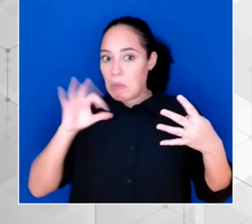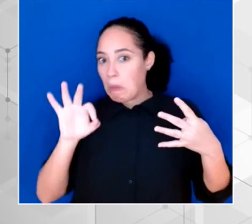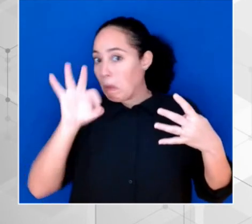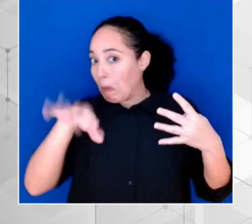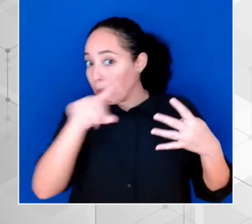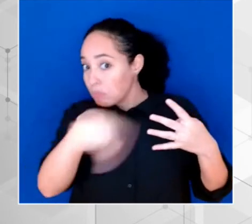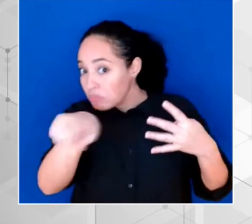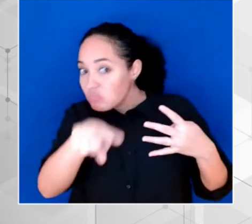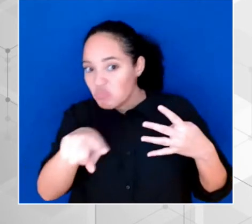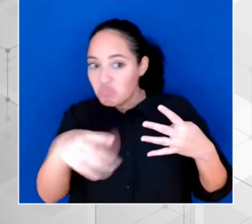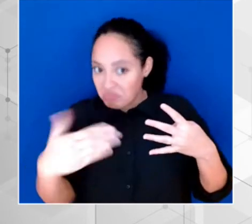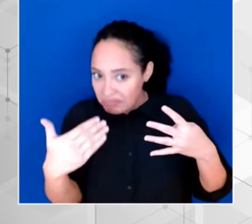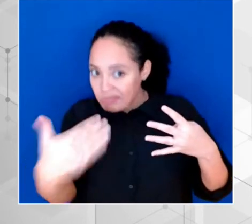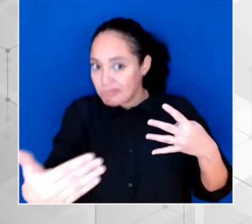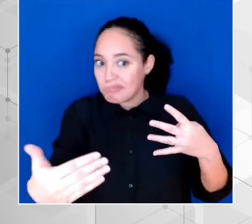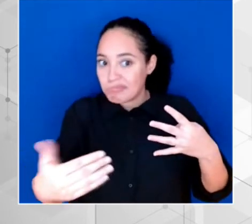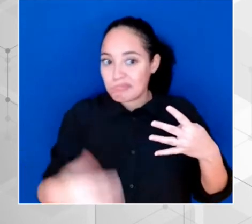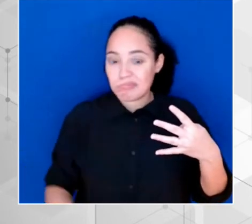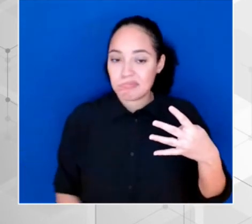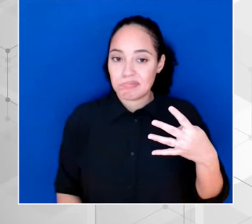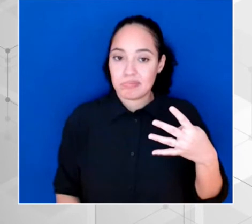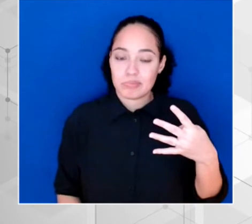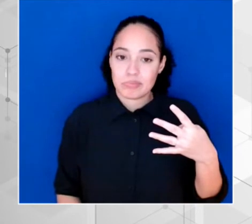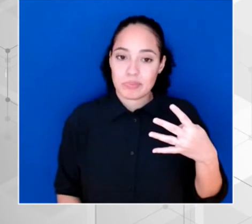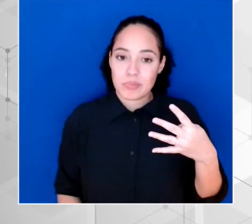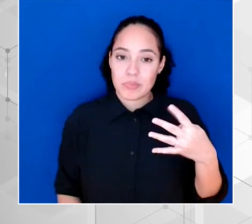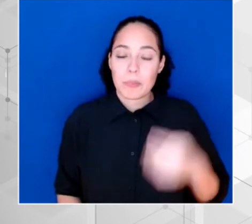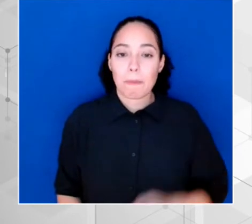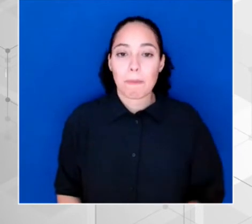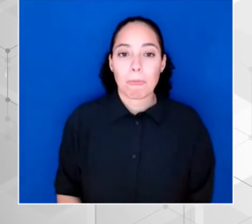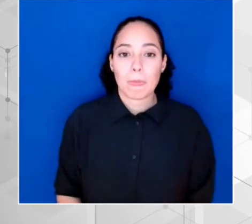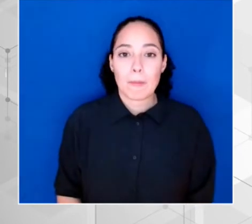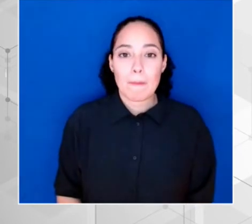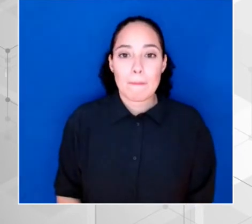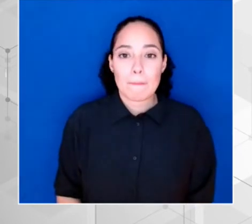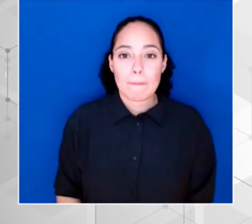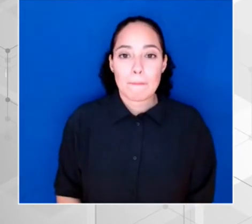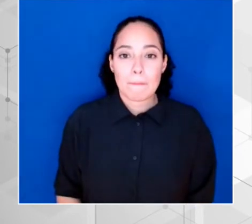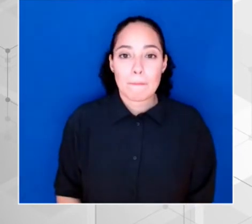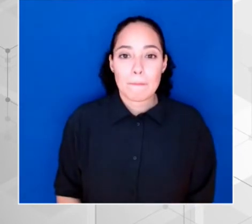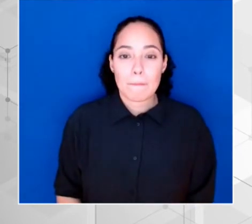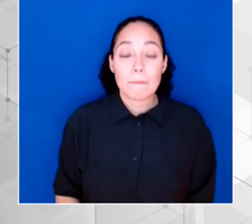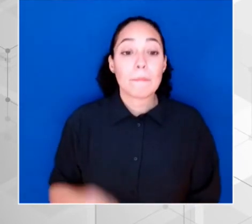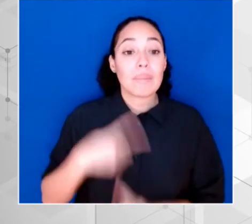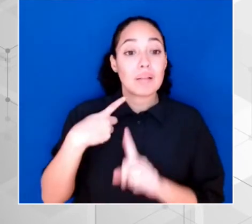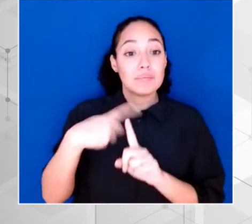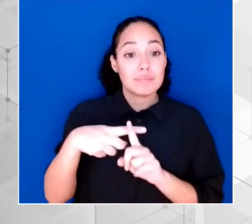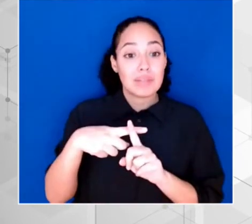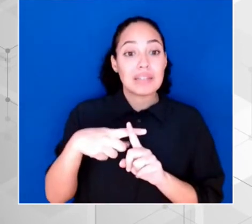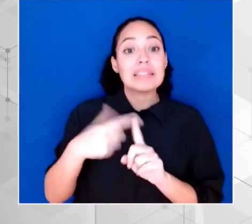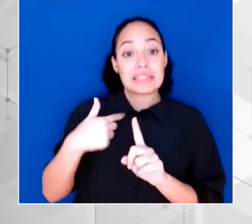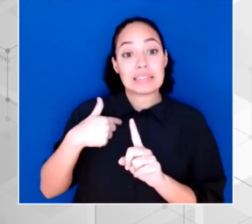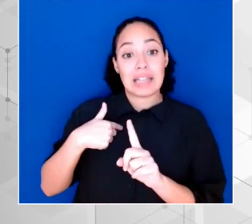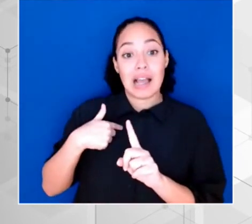The small application that I created in React is hosted under my profile in GitHub.